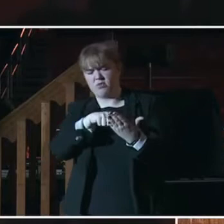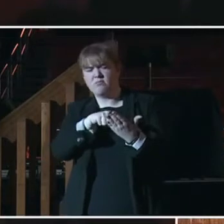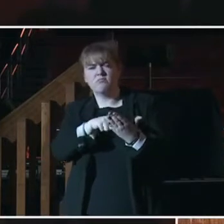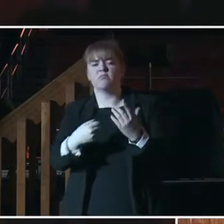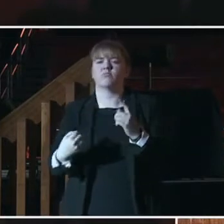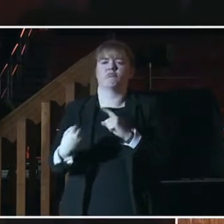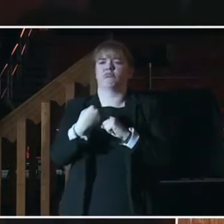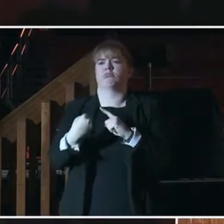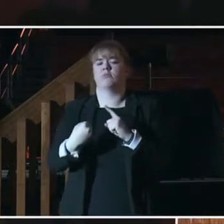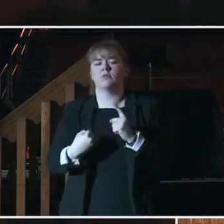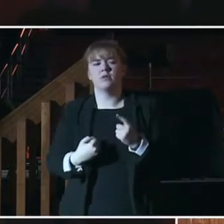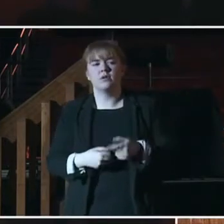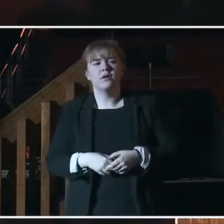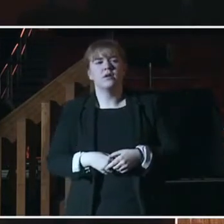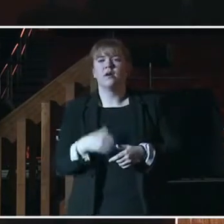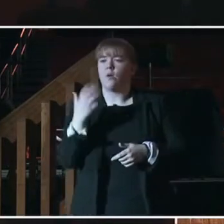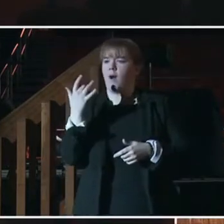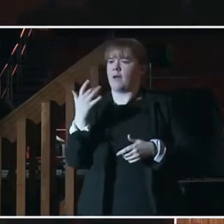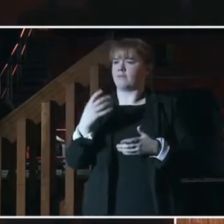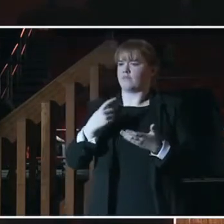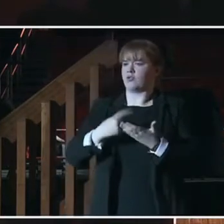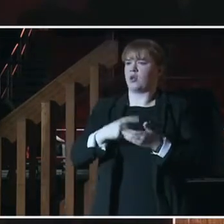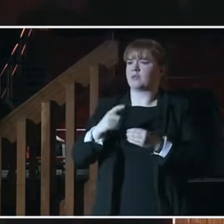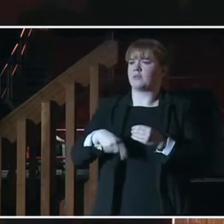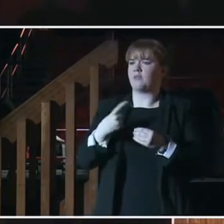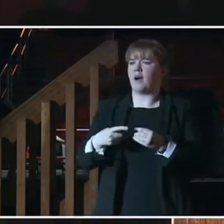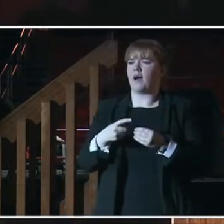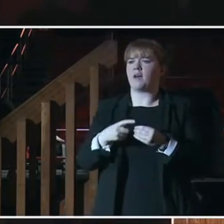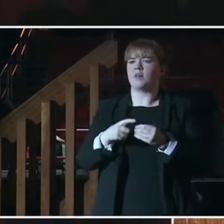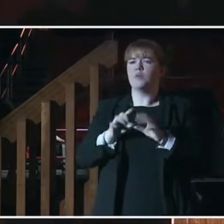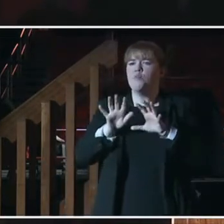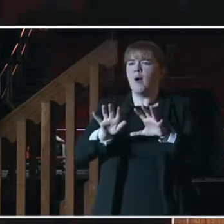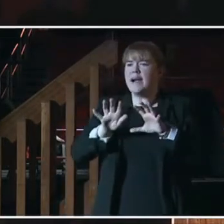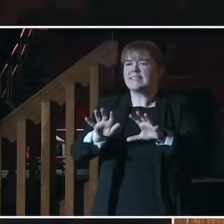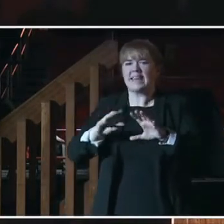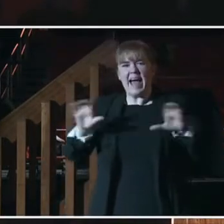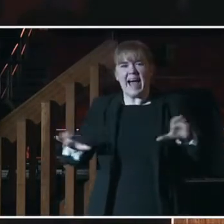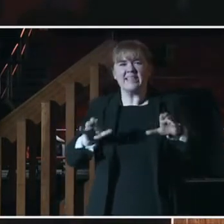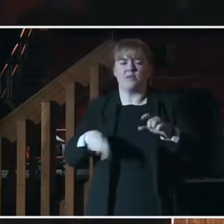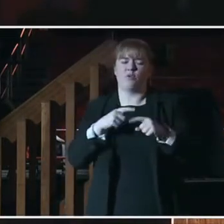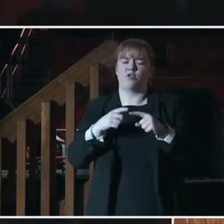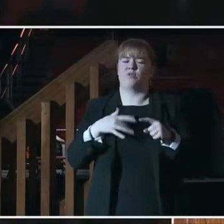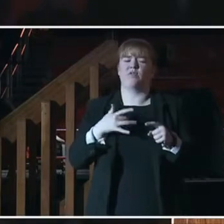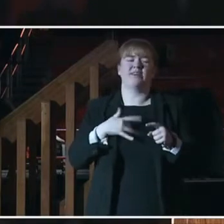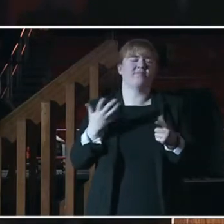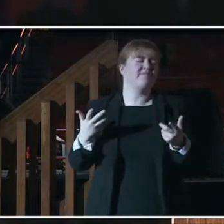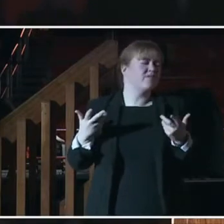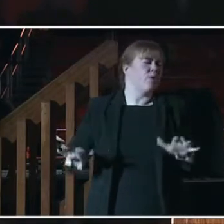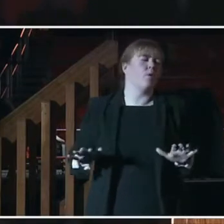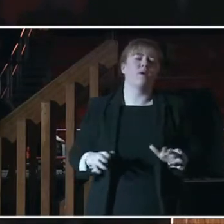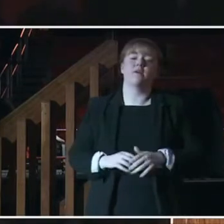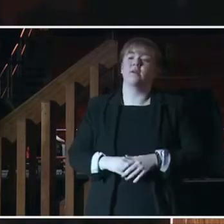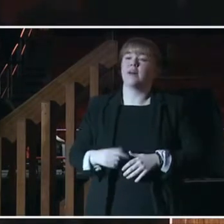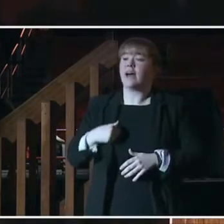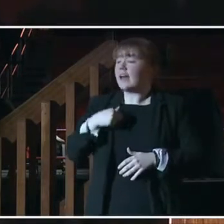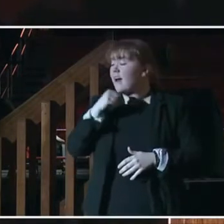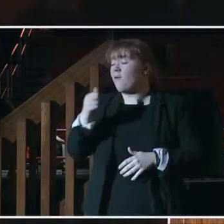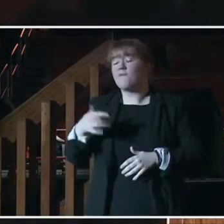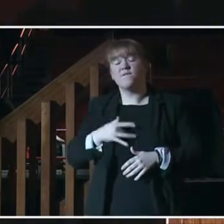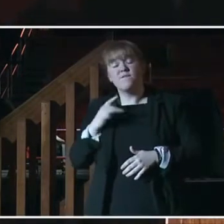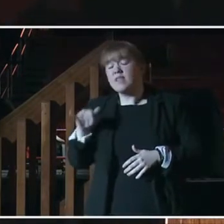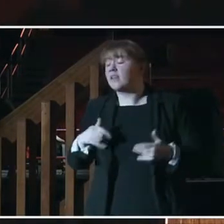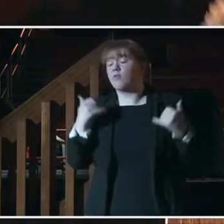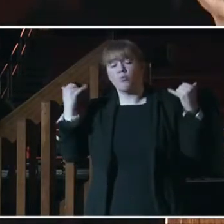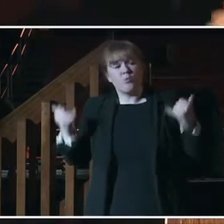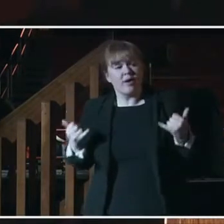this devotional was about pressing, about acting even when you don't feel like it. And I don't feel like it right